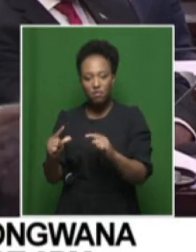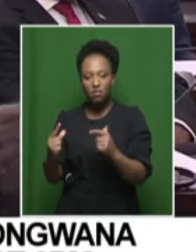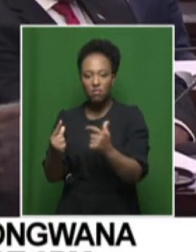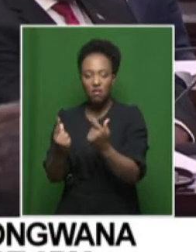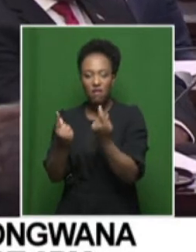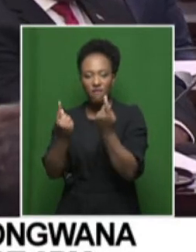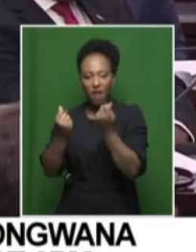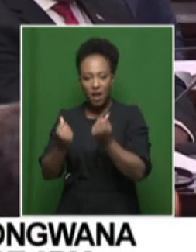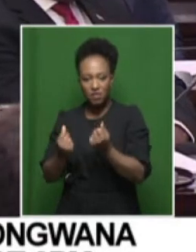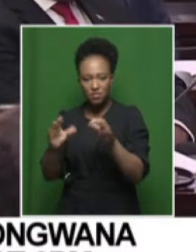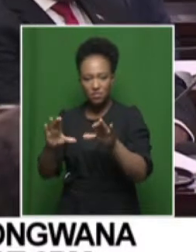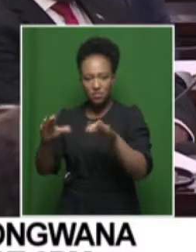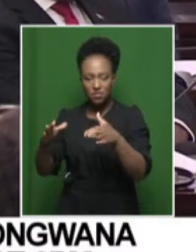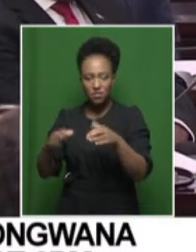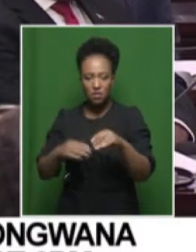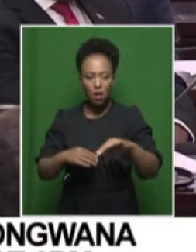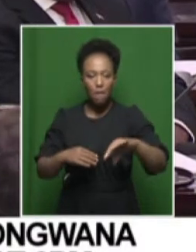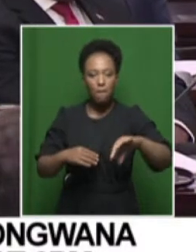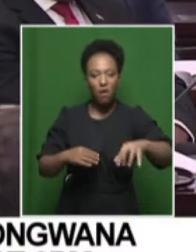in the provinces.